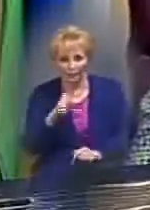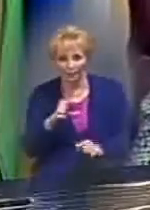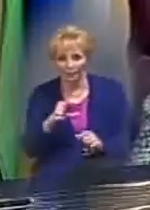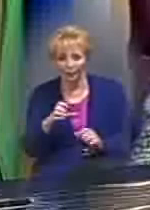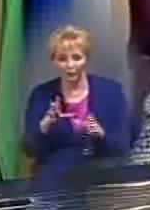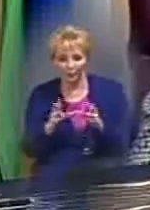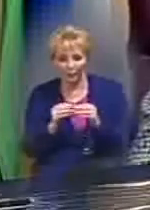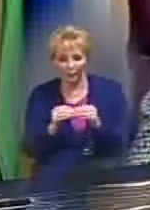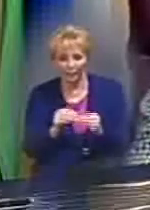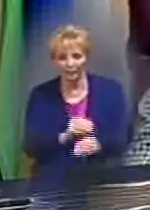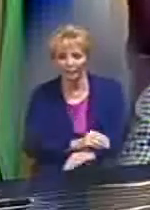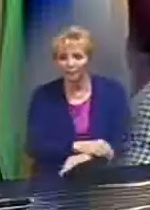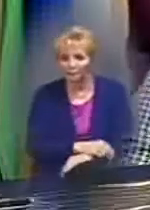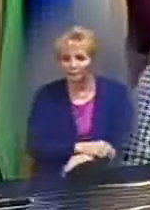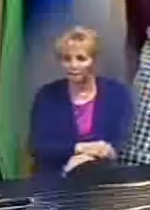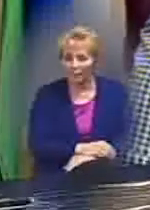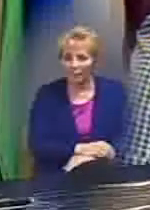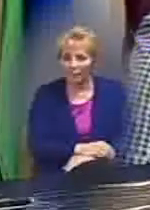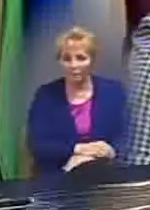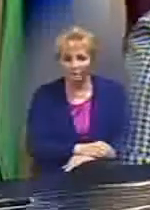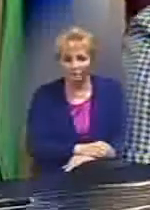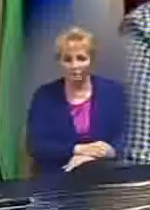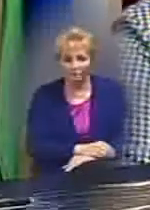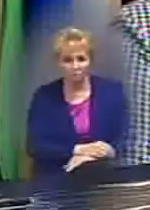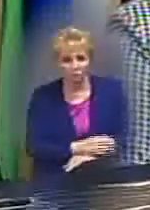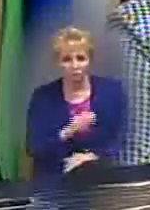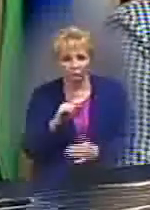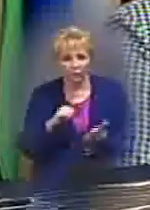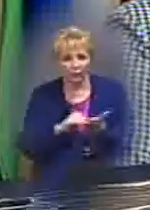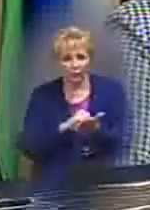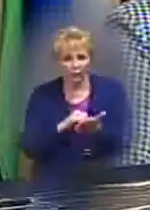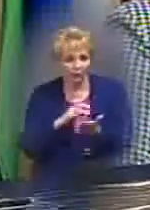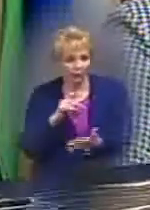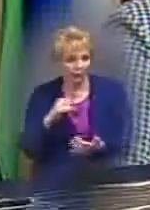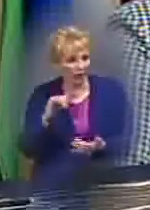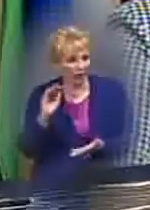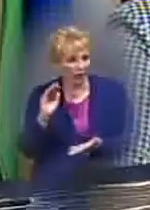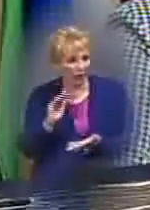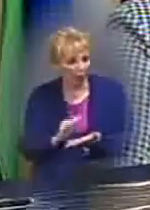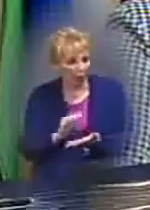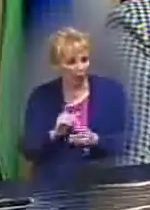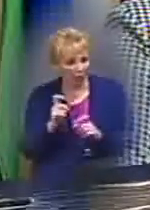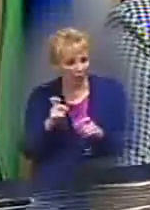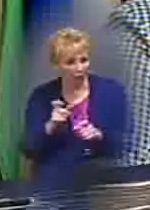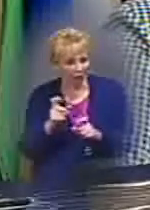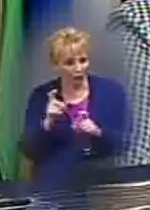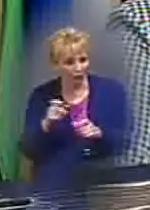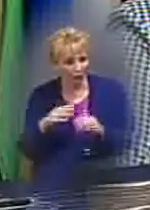meeting. Karen, are they still down there, interest rates, for you? Only for you.